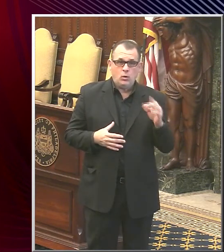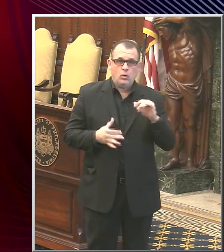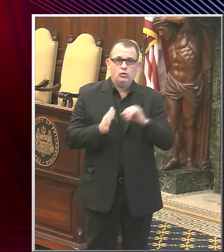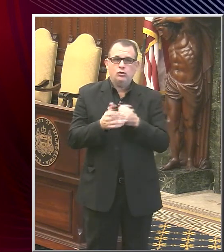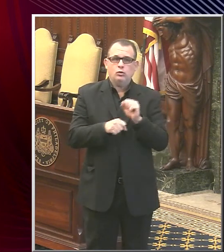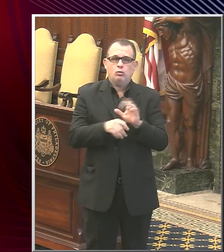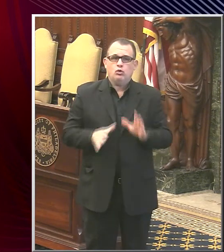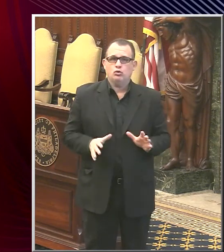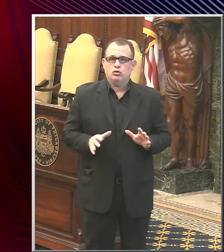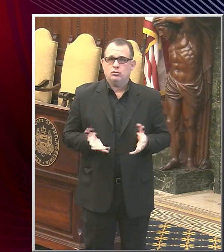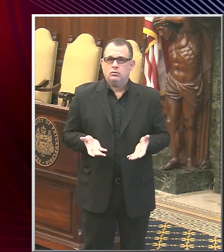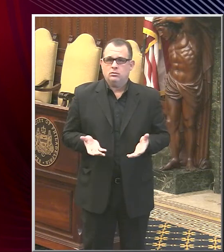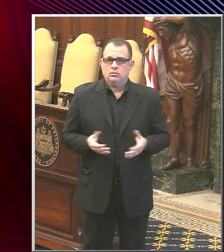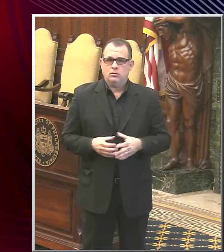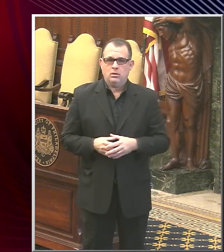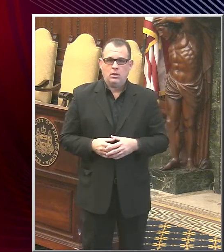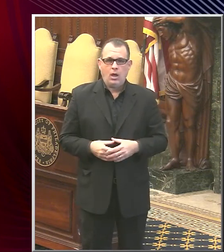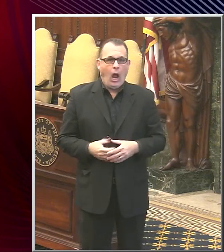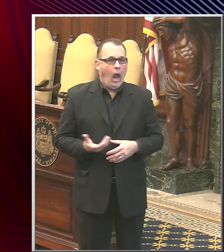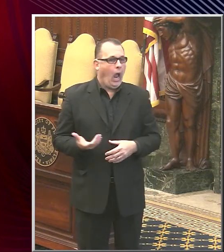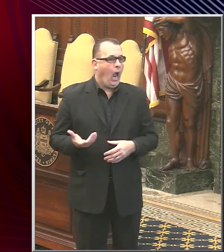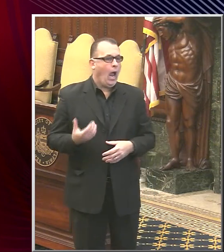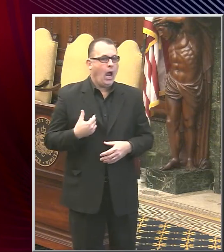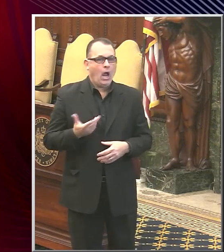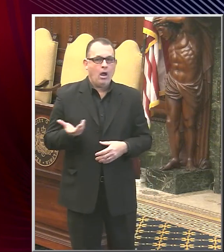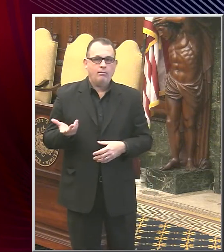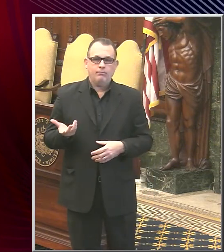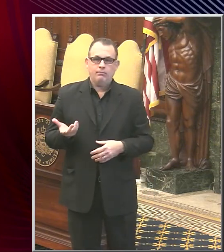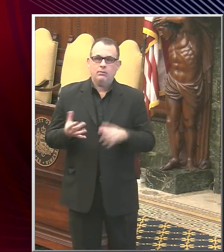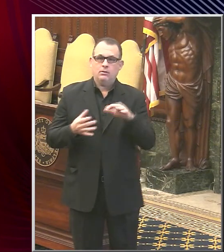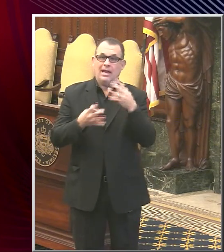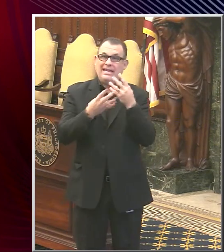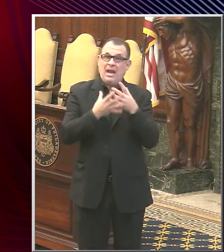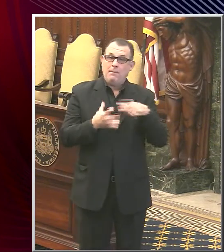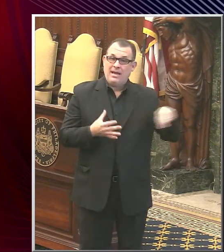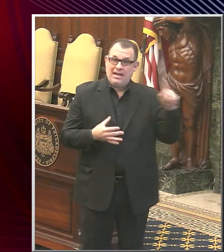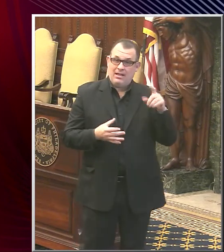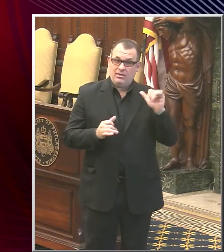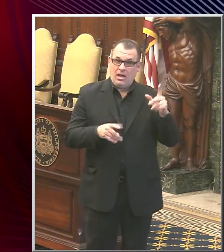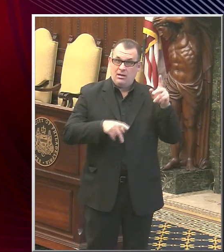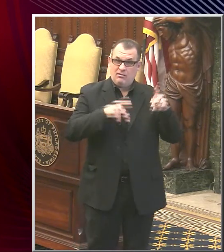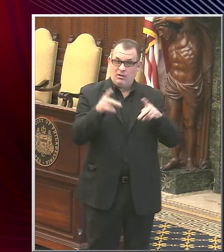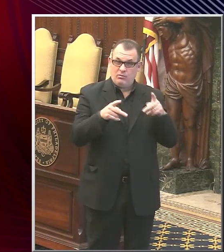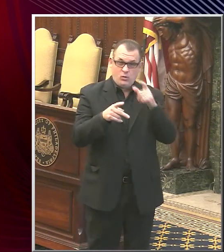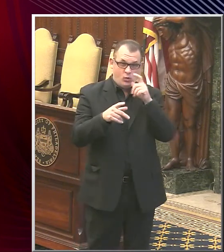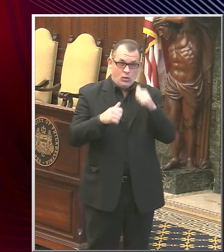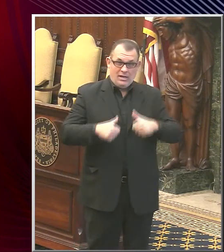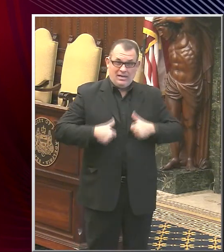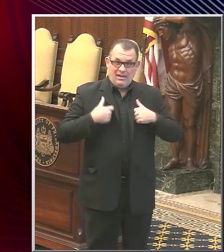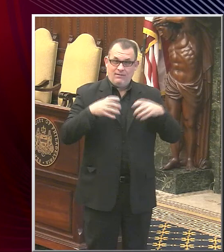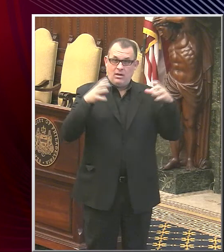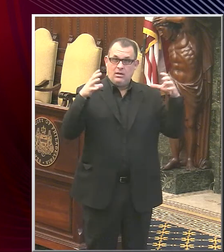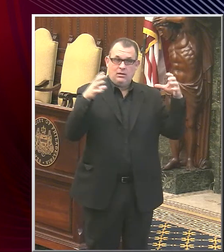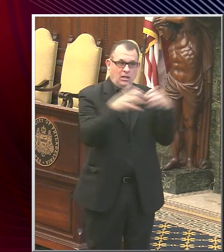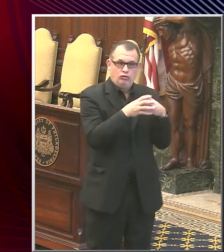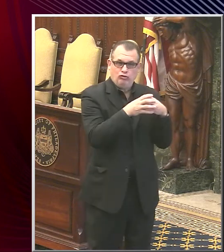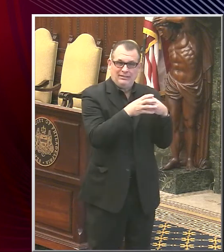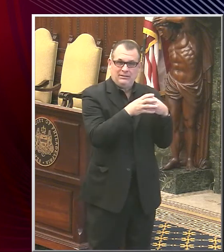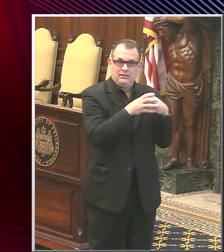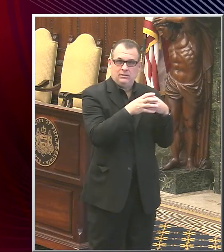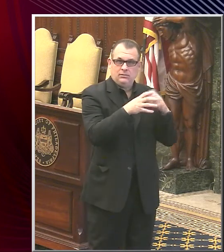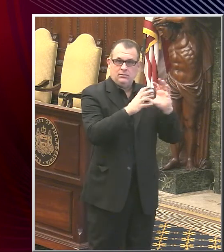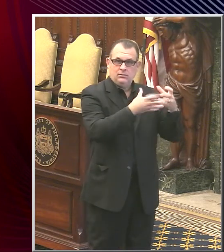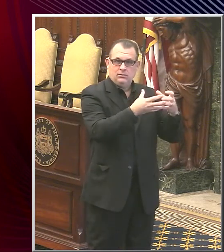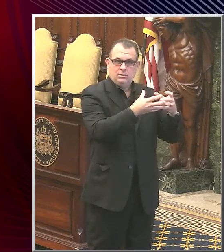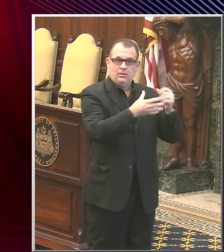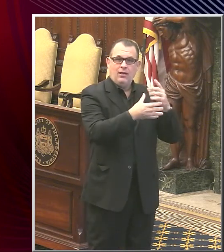That inmates would fall in the category of people who live in congregate settings. And people who live in congregate settings are in phase